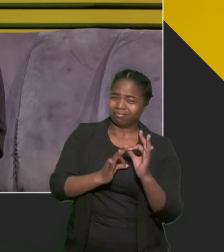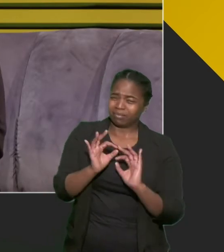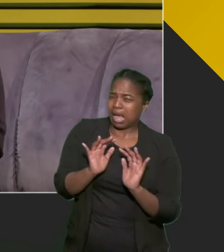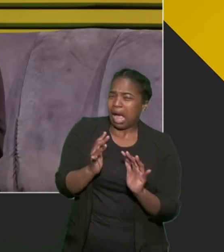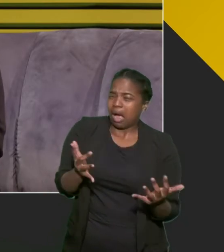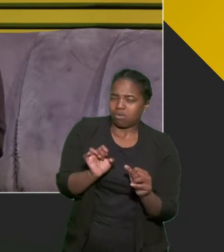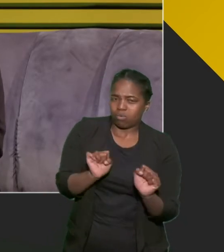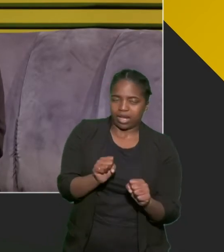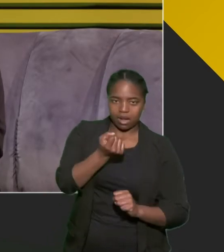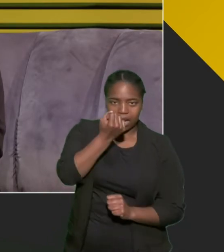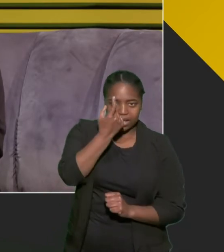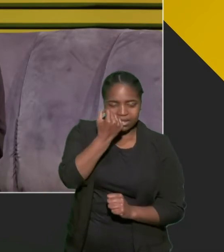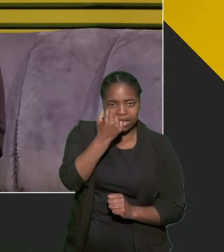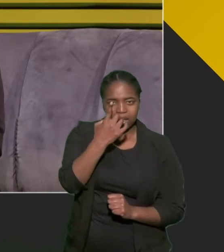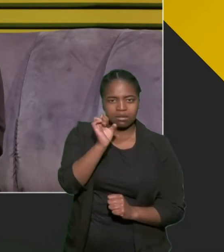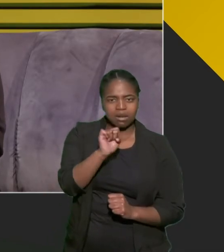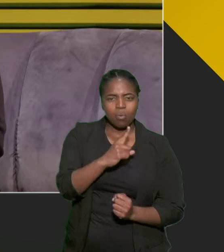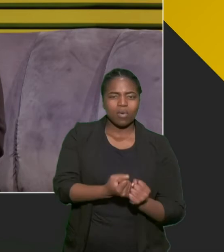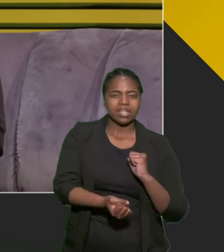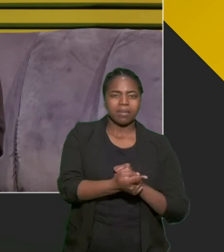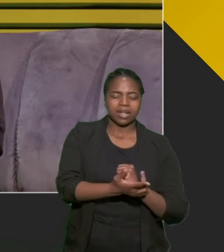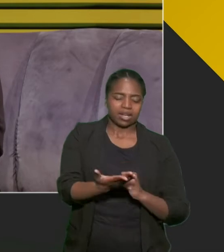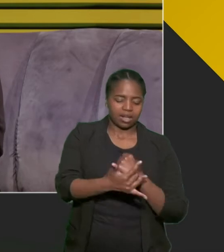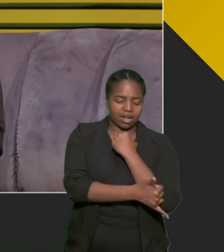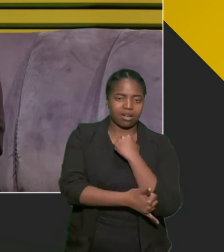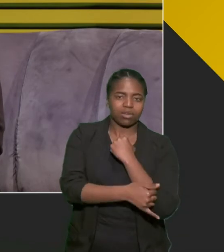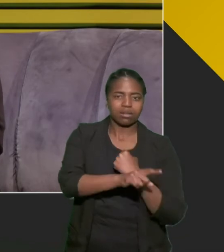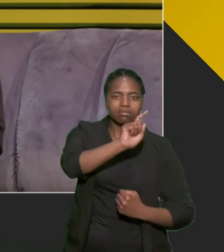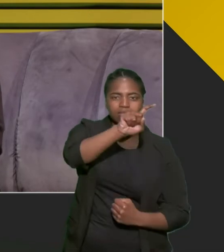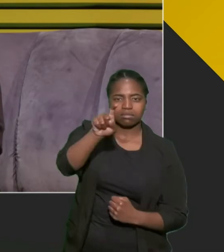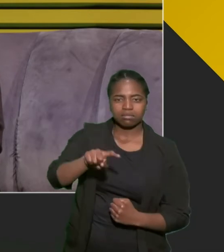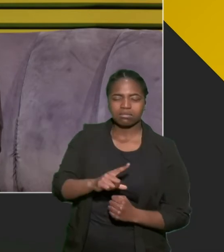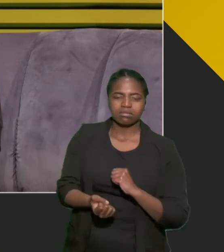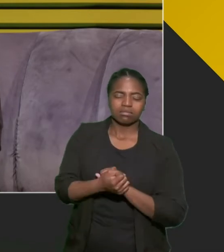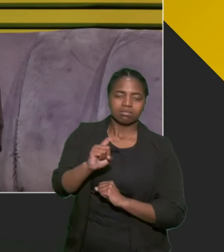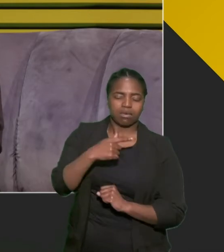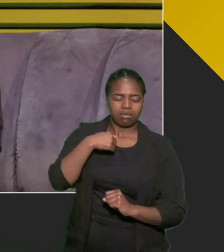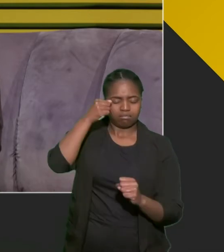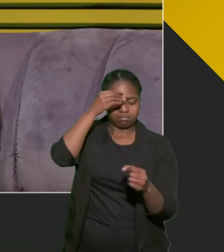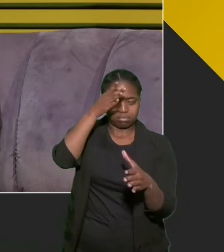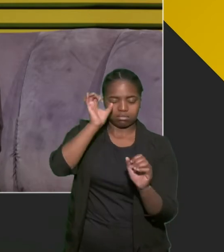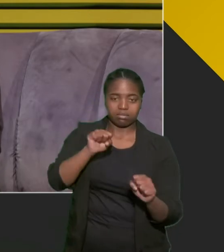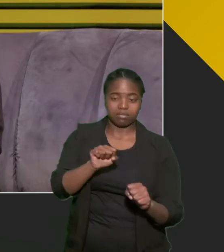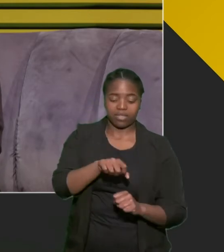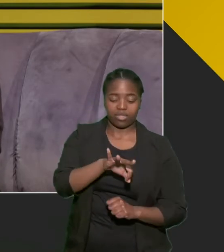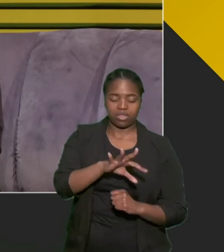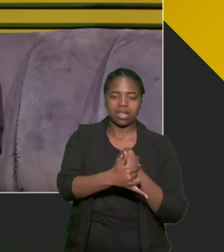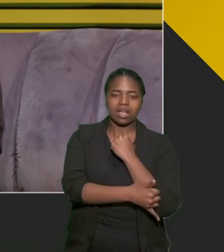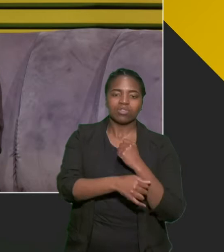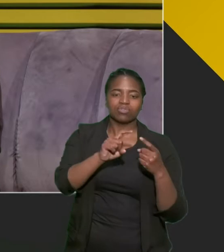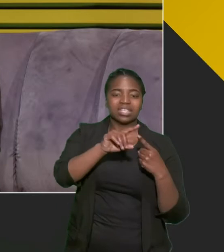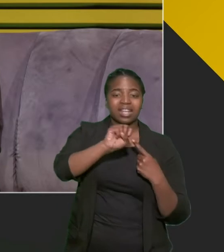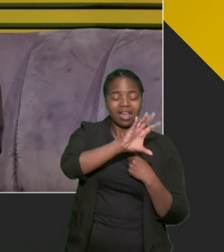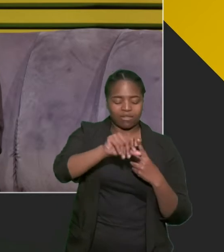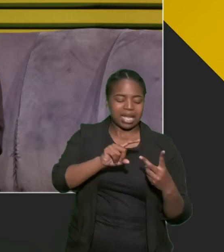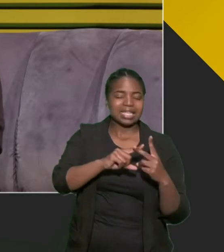do we get an understanding of what is happening across the different African countries? He has a vast knowledge on how these three countries, South Africa,